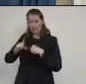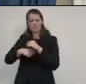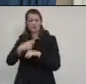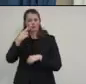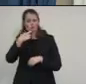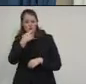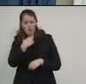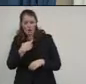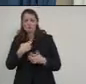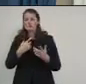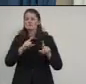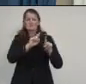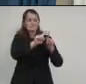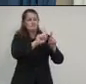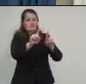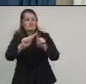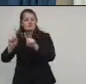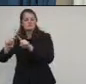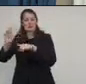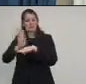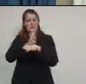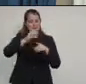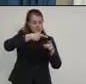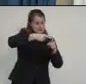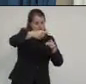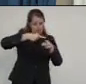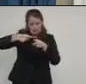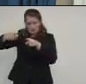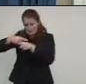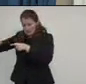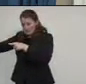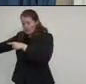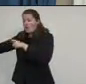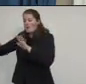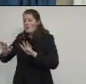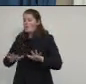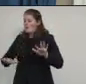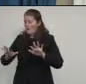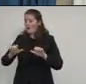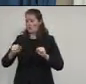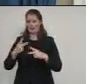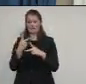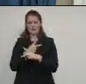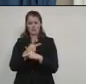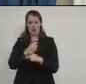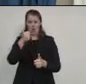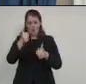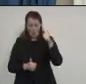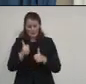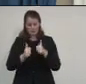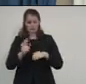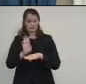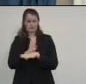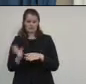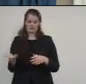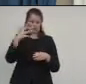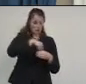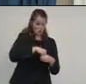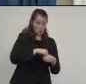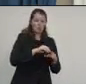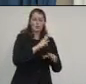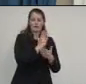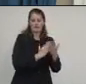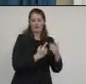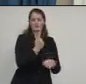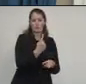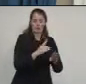one are you talking about, gyms and fitness centers? Yeah. Gyms and fitness centers, and I've spoken to some of those individuals. Some of them have submitted plans to us. Some feel